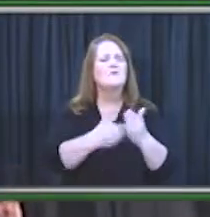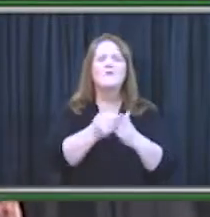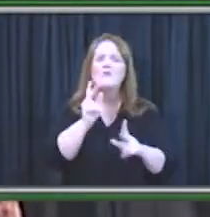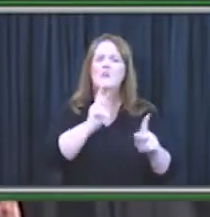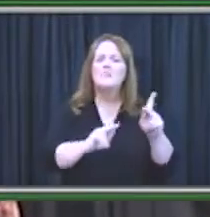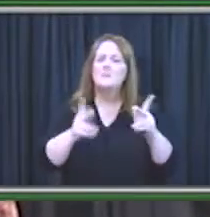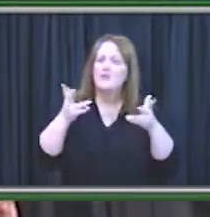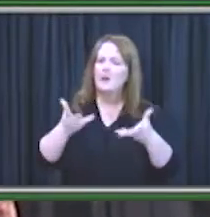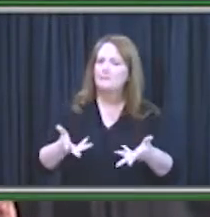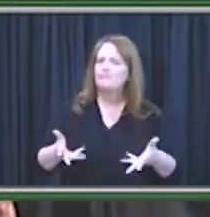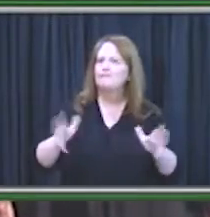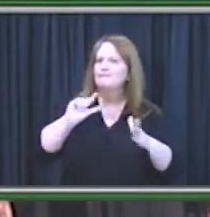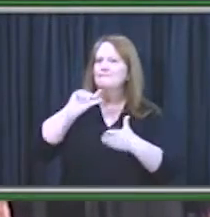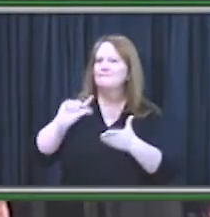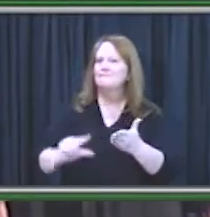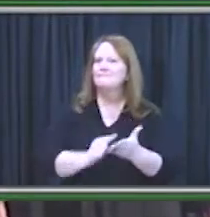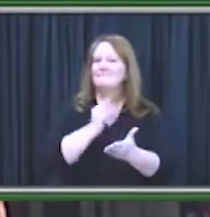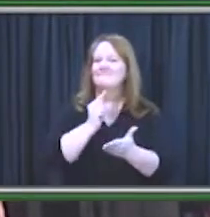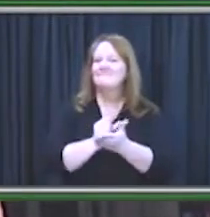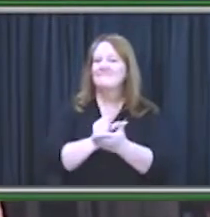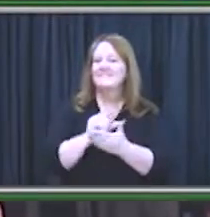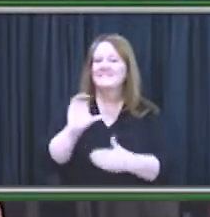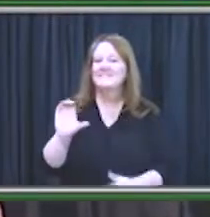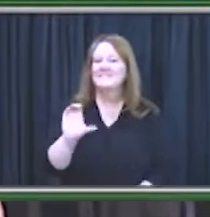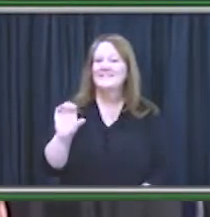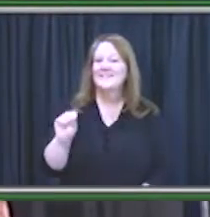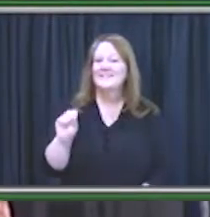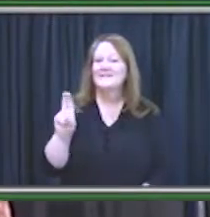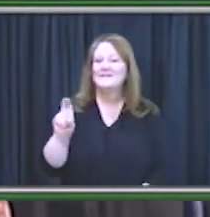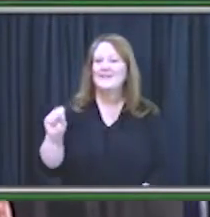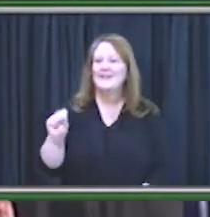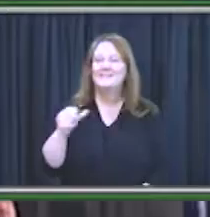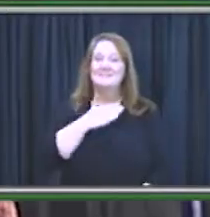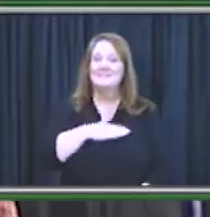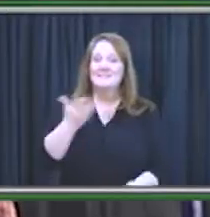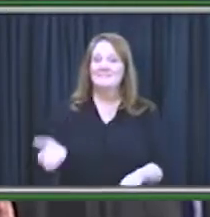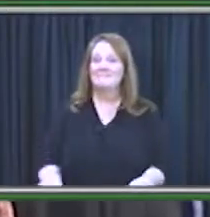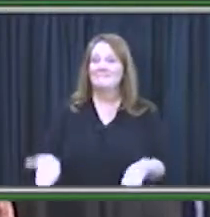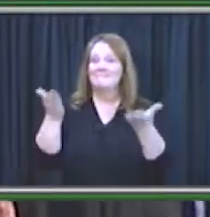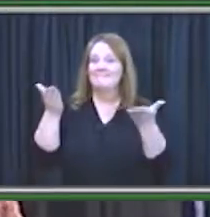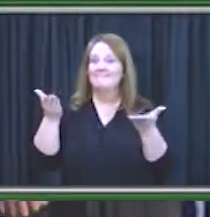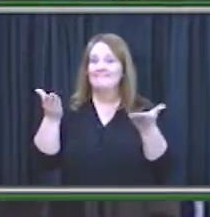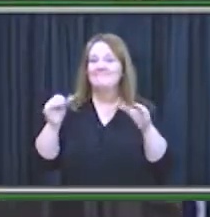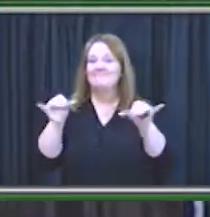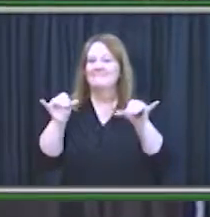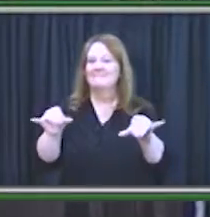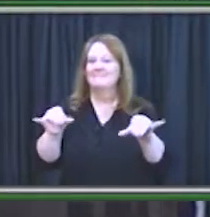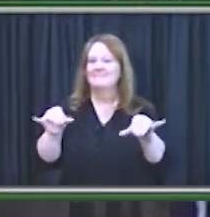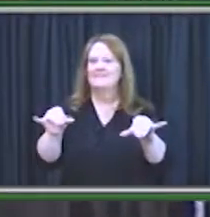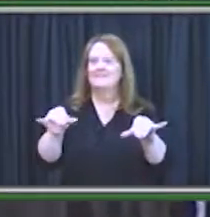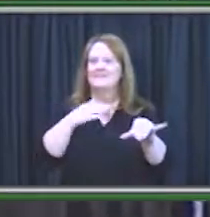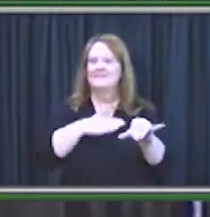from our university. Will all alumni please stand and remain standing?